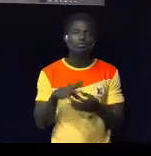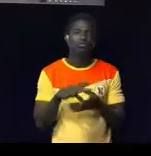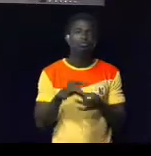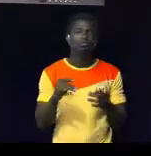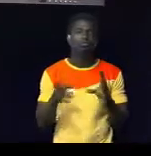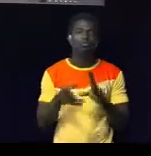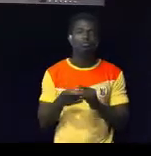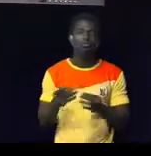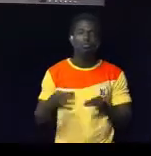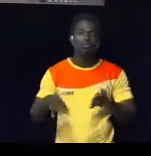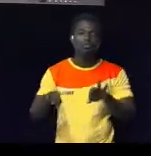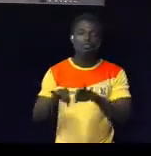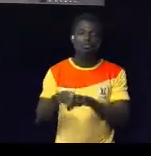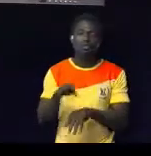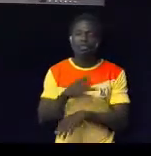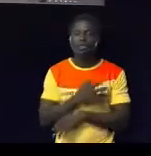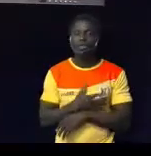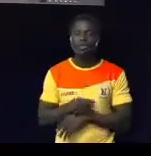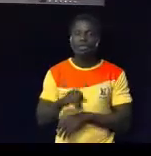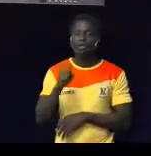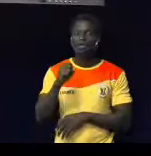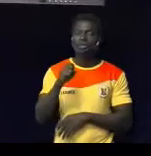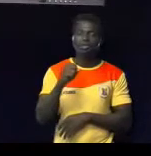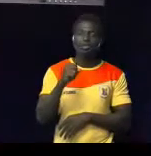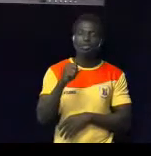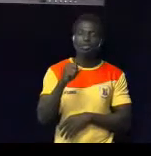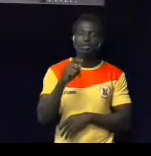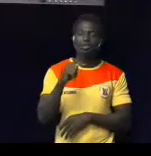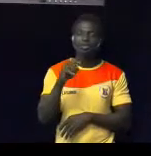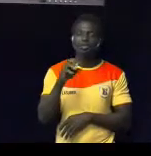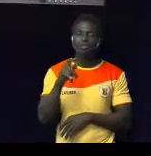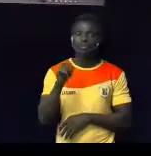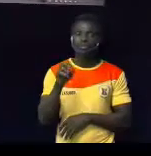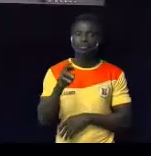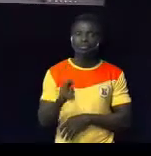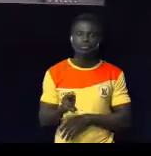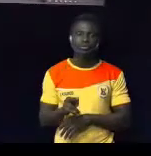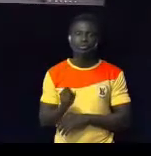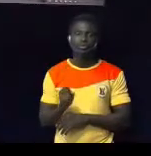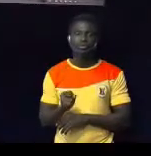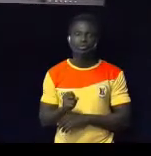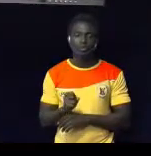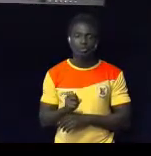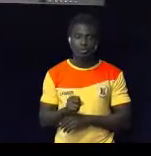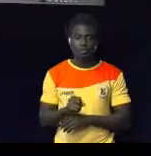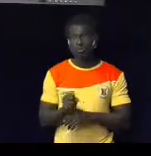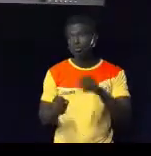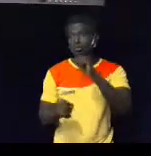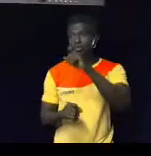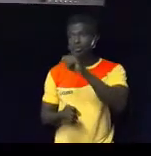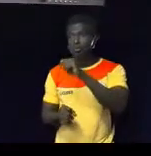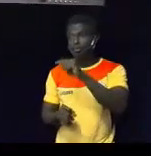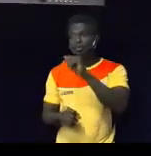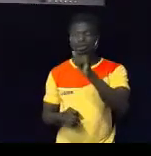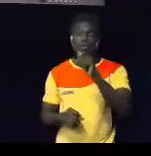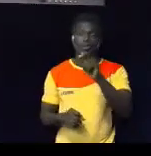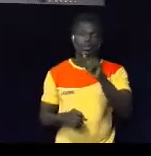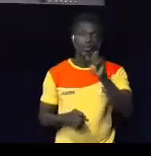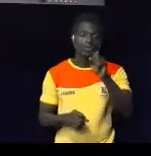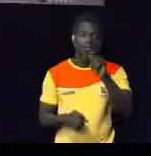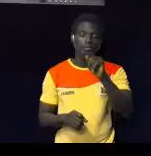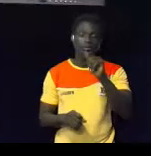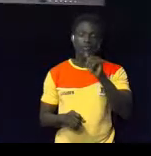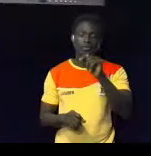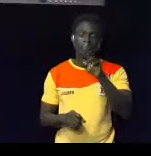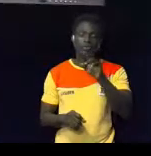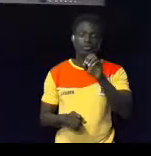importance. Why monument refers to structures, e.g. like building sites, statues constructed